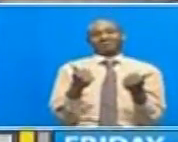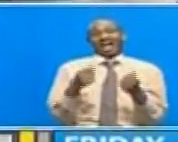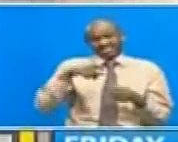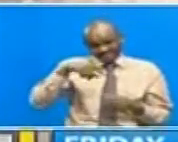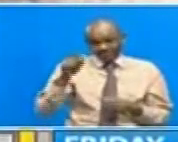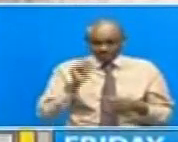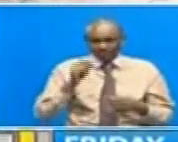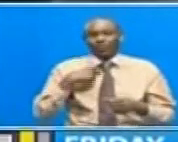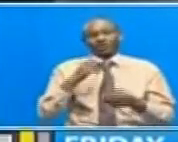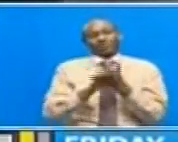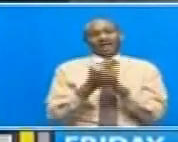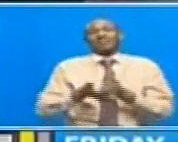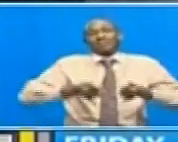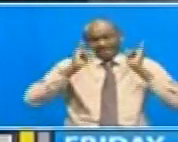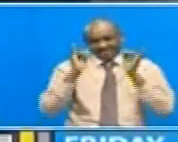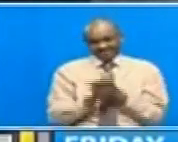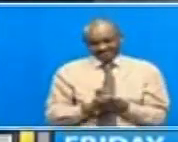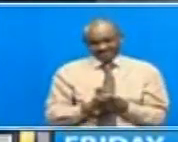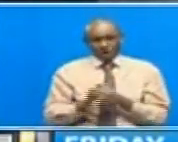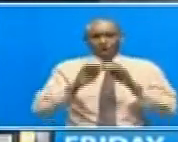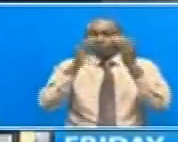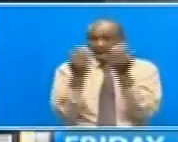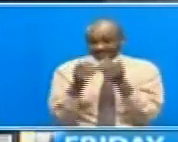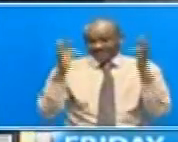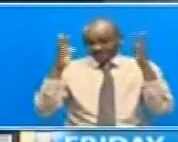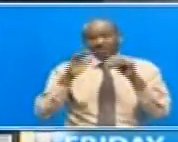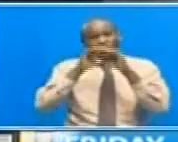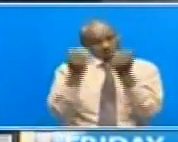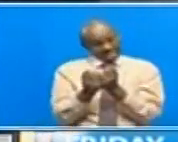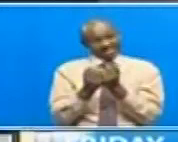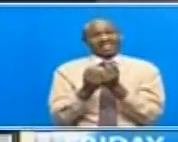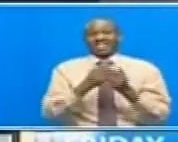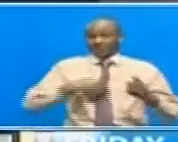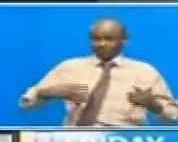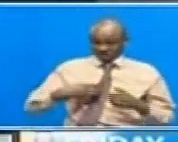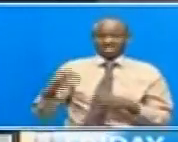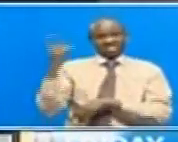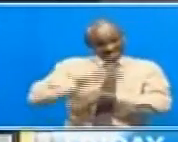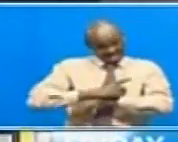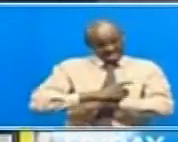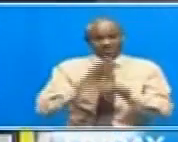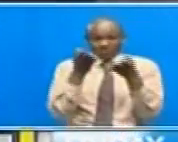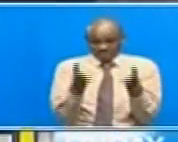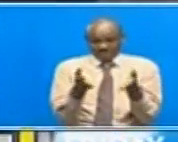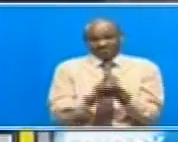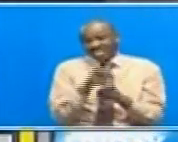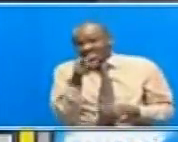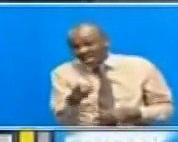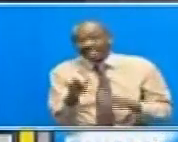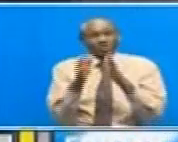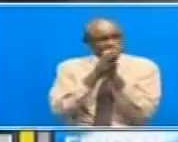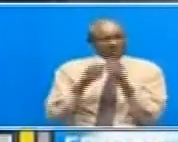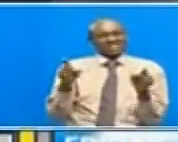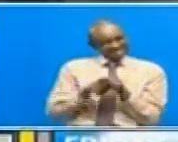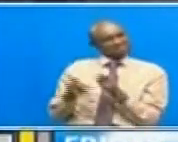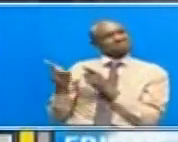to self-reliance. The world celebrates World Refugee Day here at the Kakuma Refugee Camp. It's stories like the